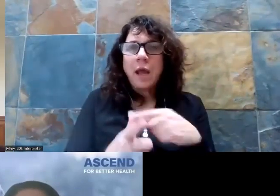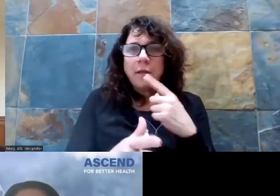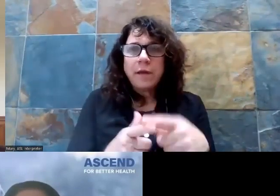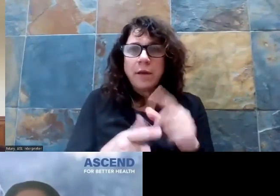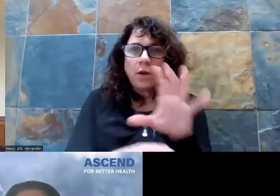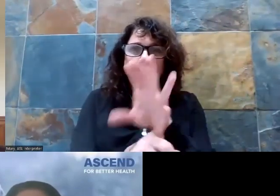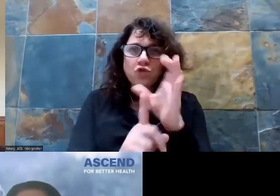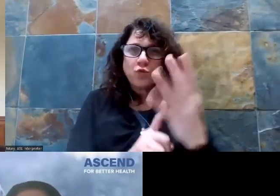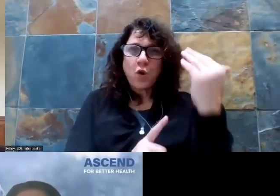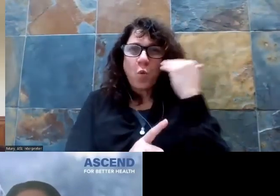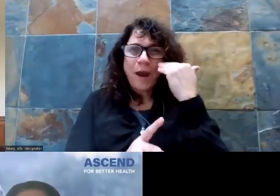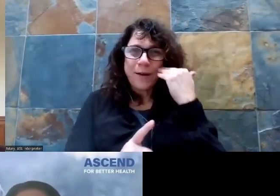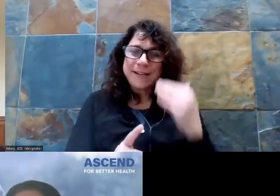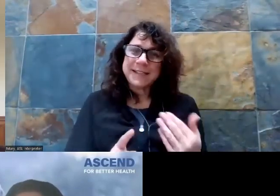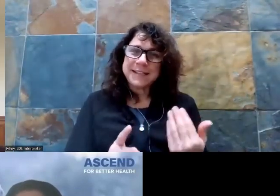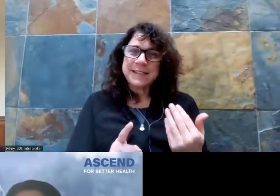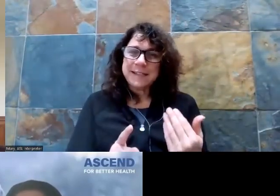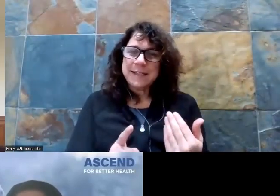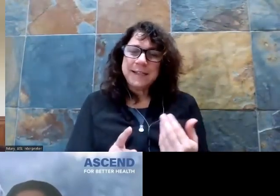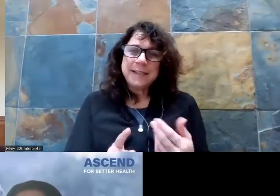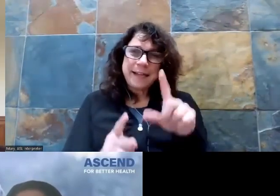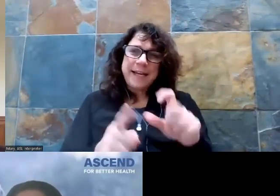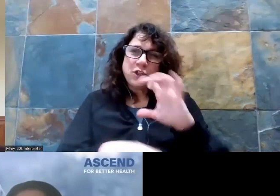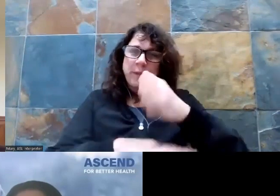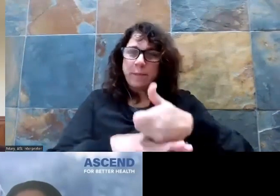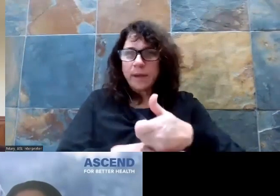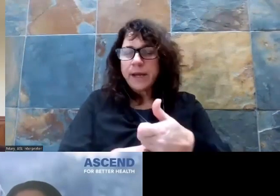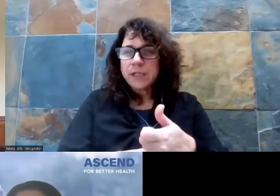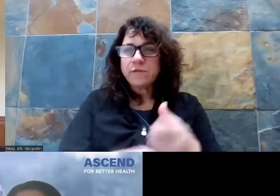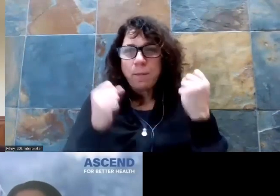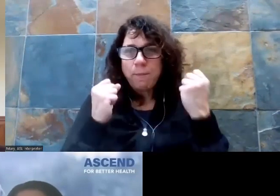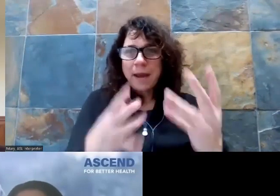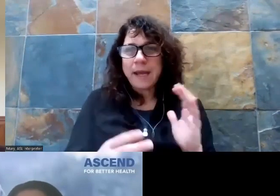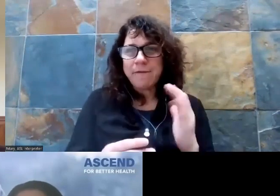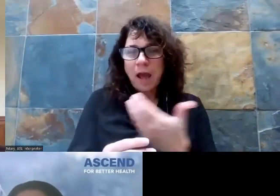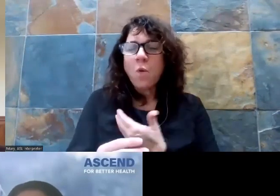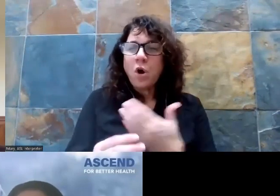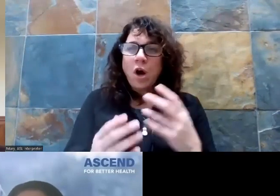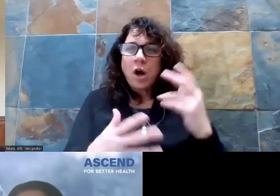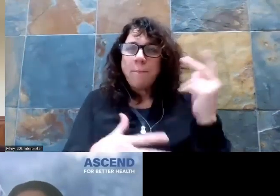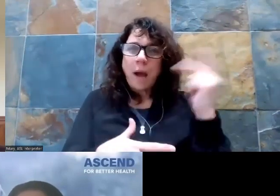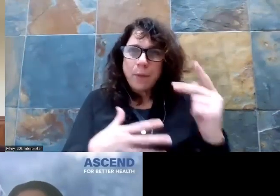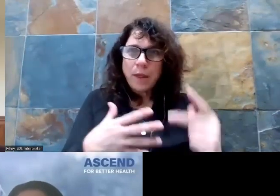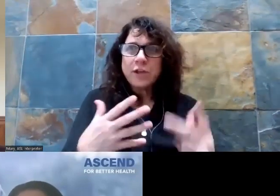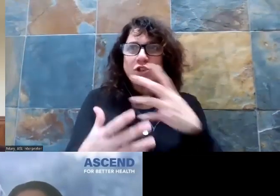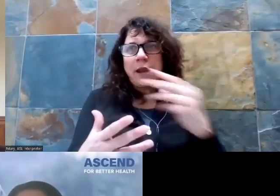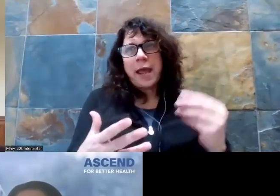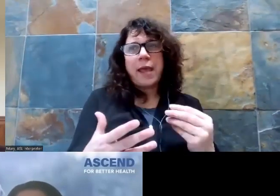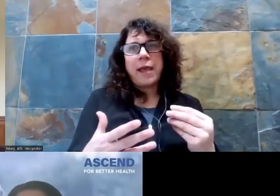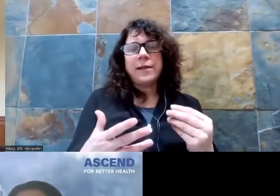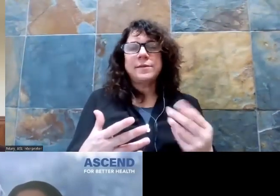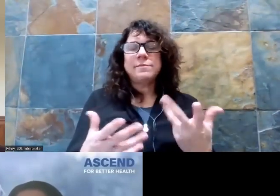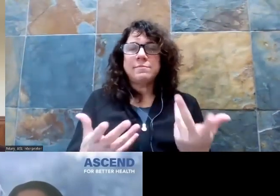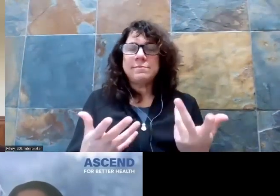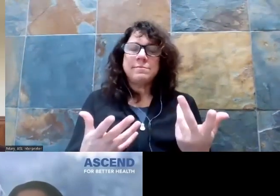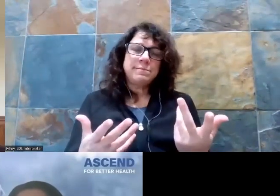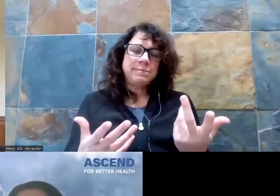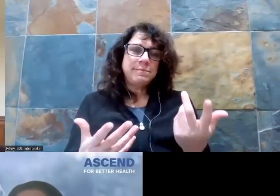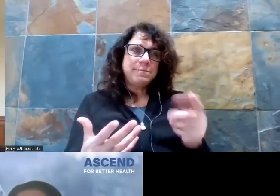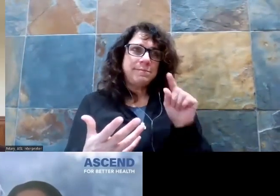cultural awareness that needs to be in place for many of our populations. And so